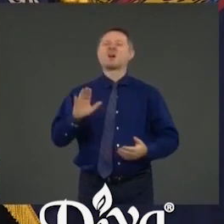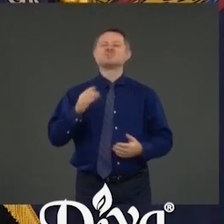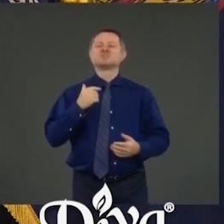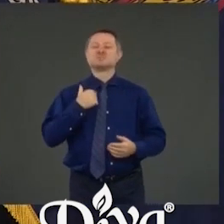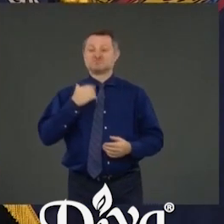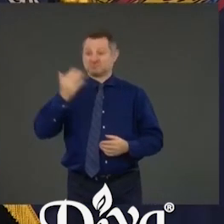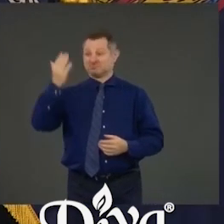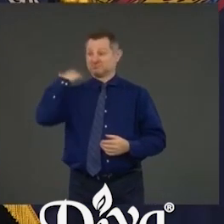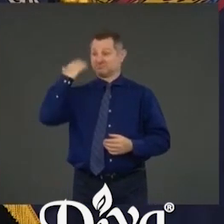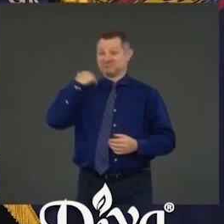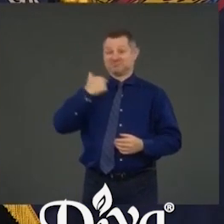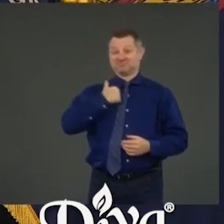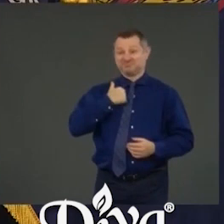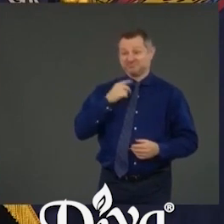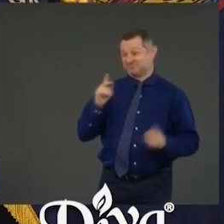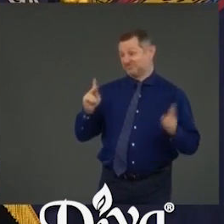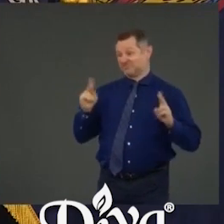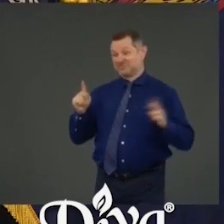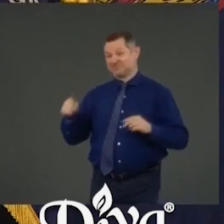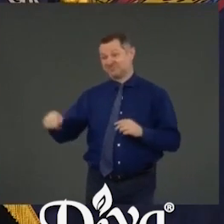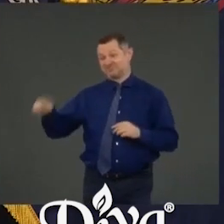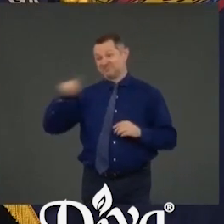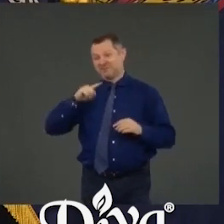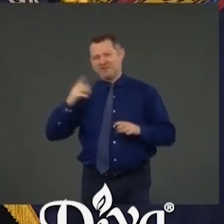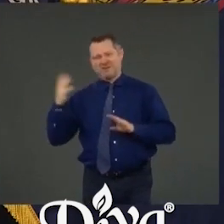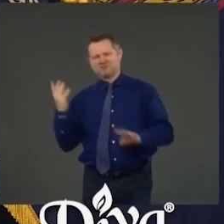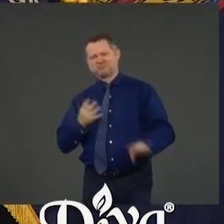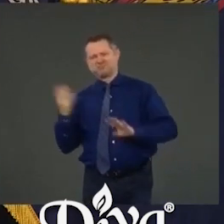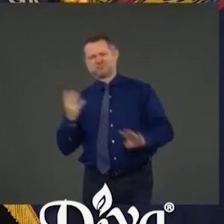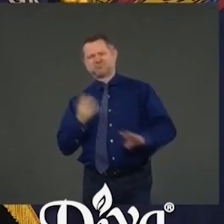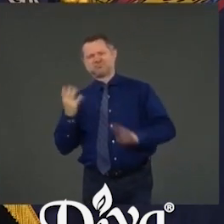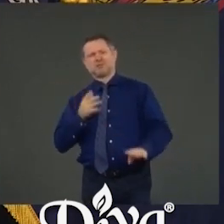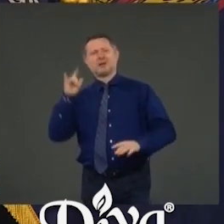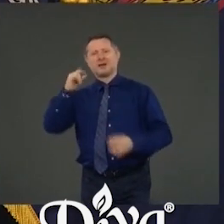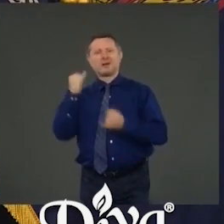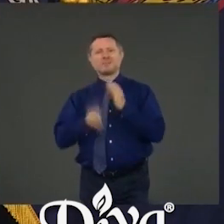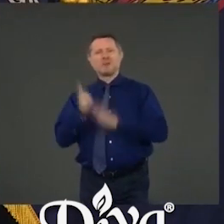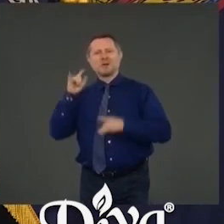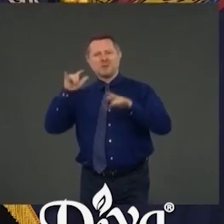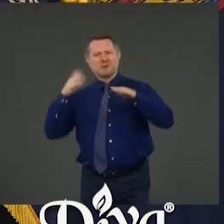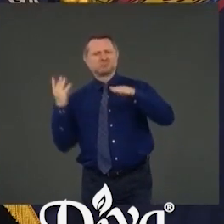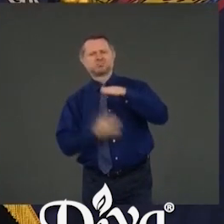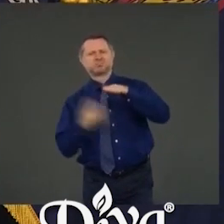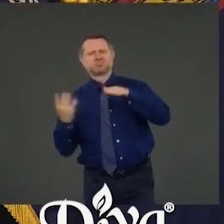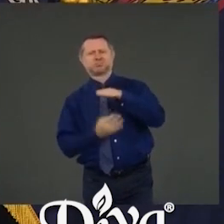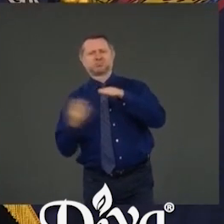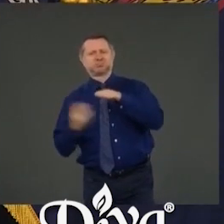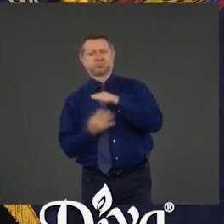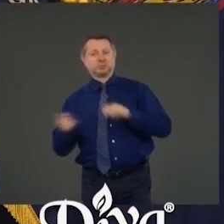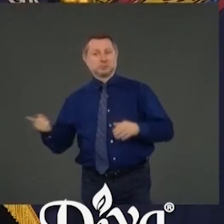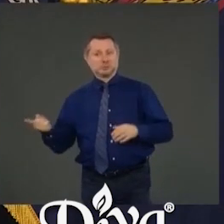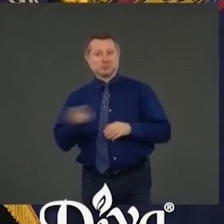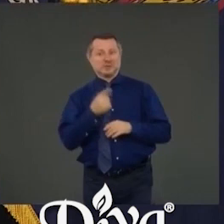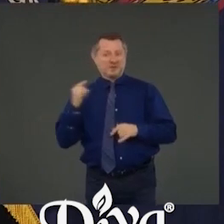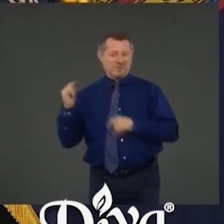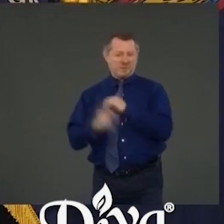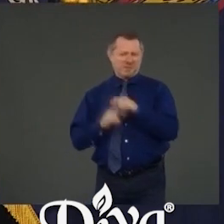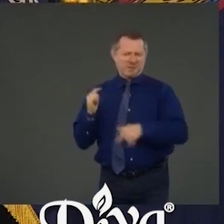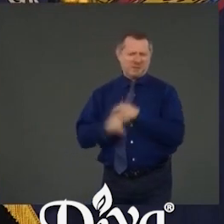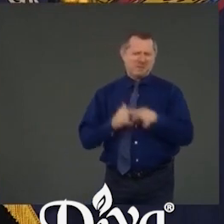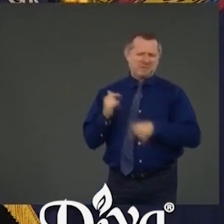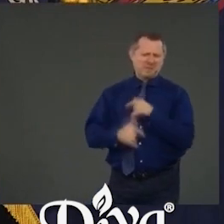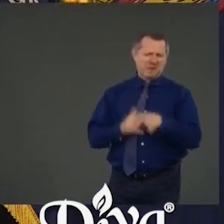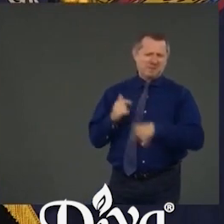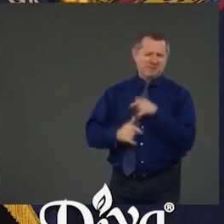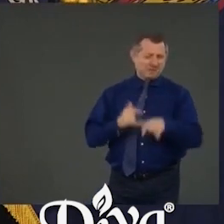people crashing the airports at the last minute. Now, this is not a ban. You can come back, but you have to be quarantined.